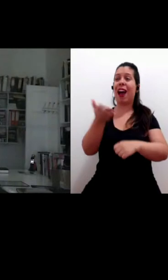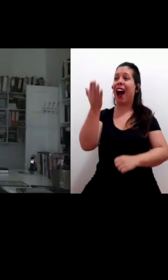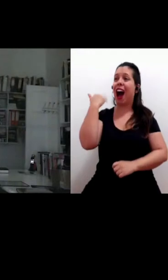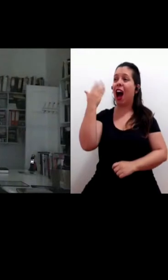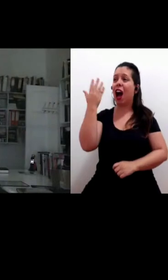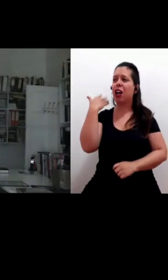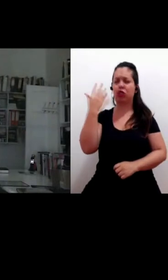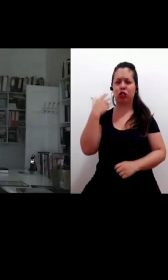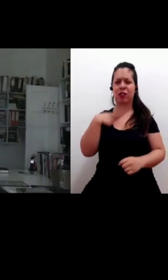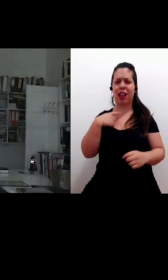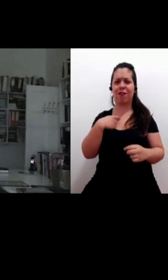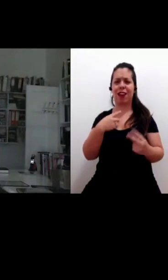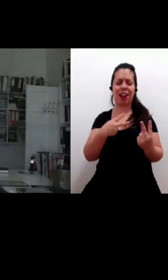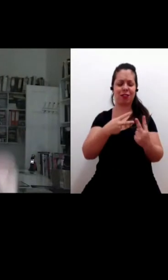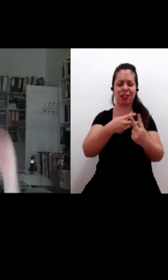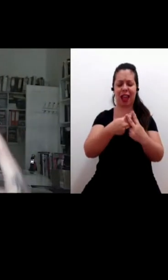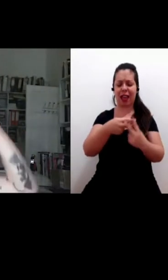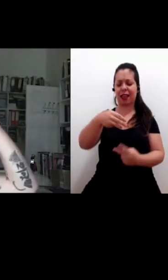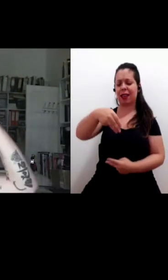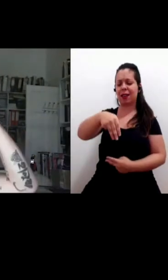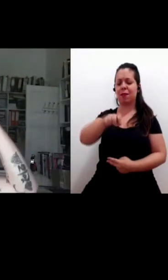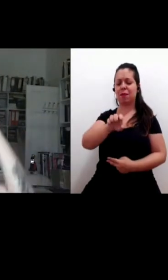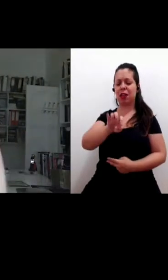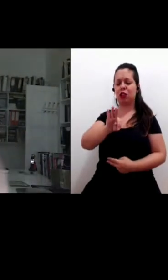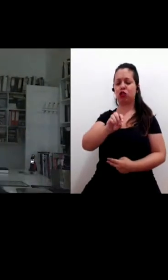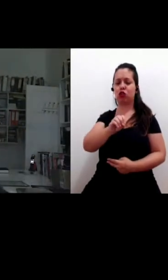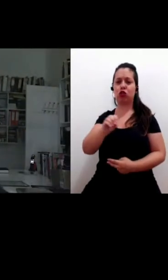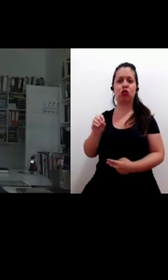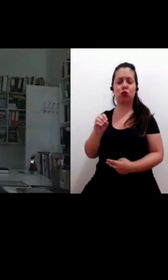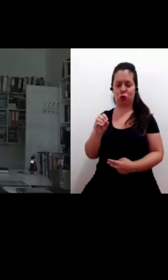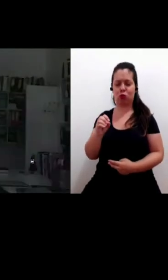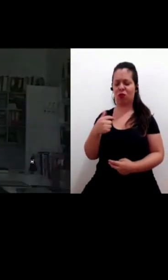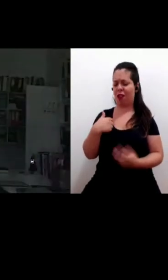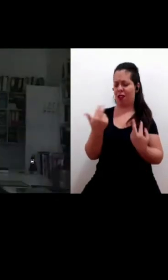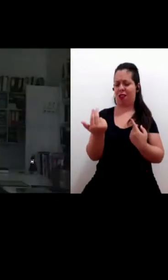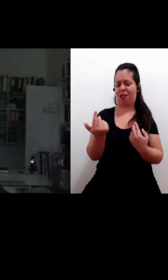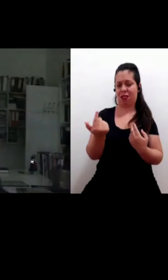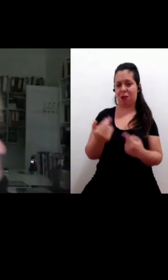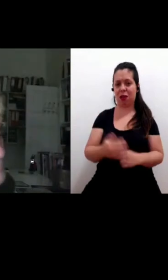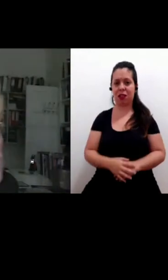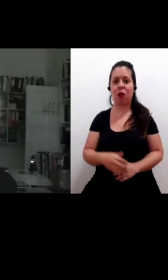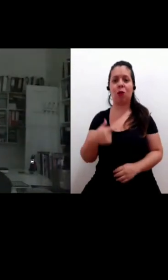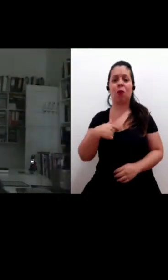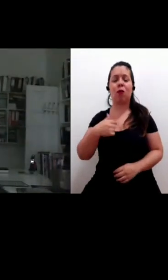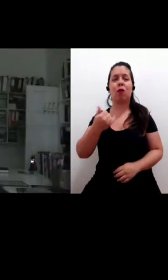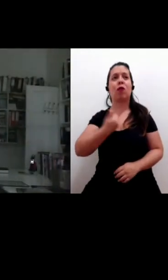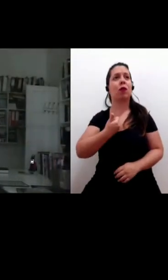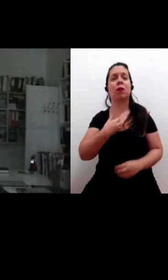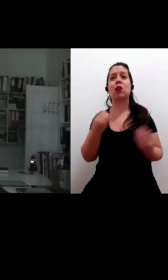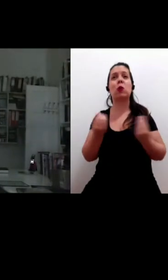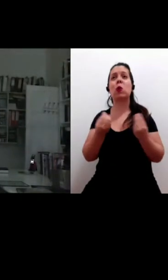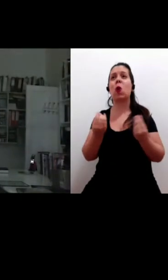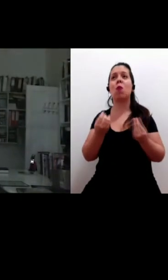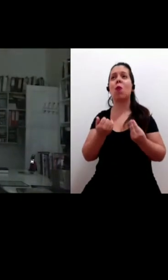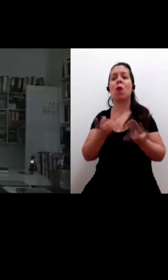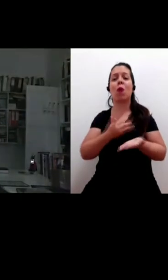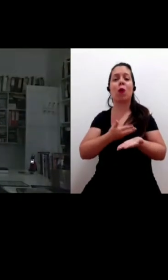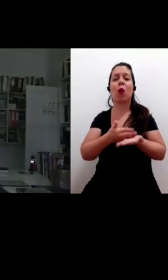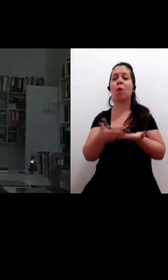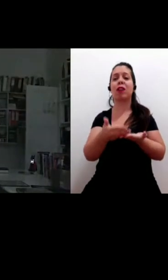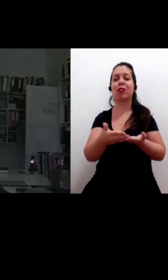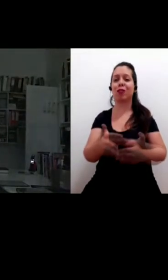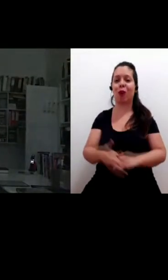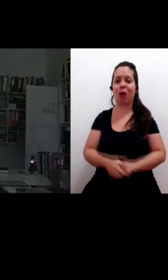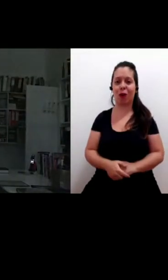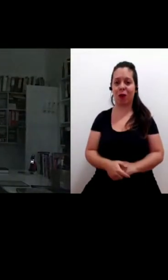doing this without any kind of support. Please tell us a little bit about this, how it started, how it still started, because yeah, it became